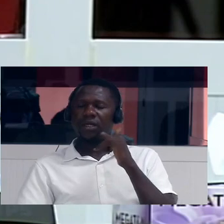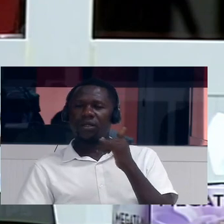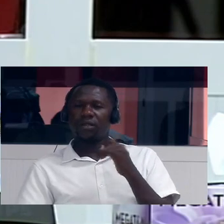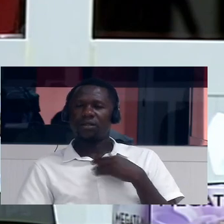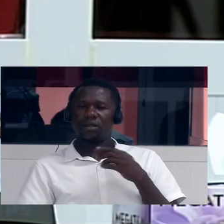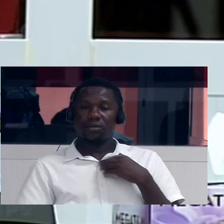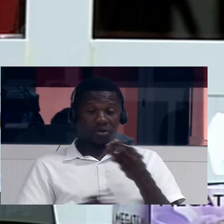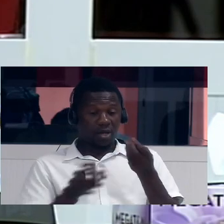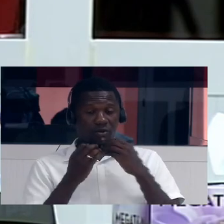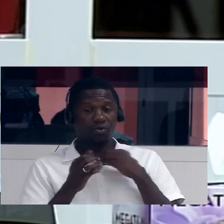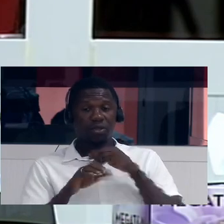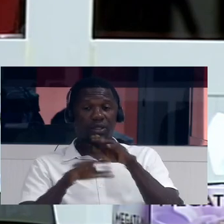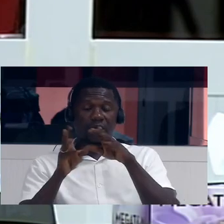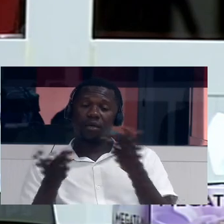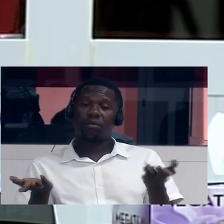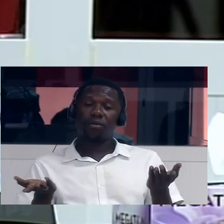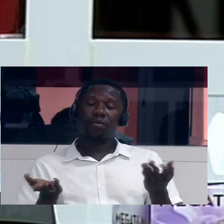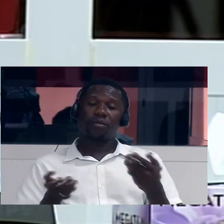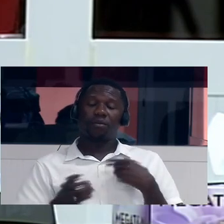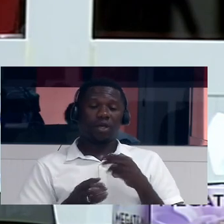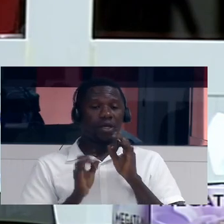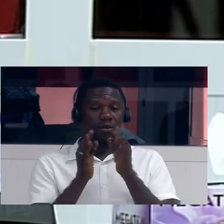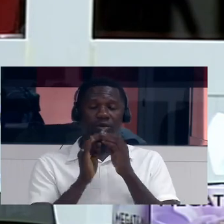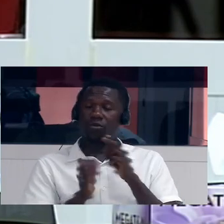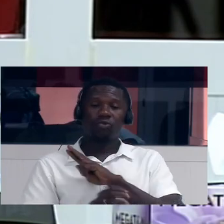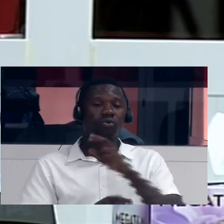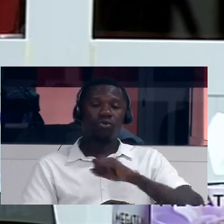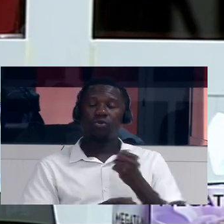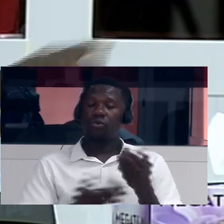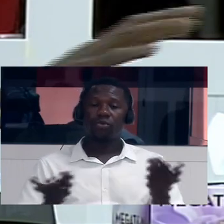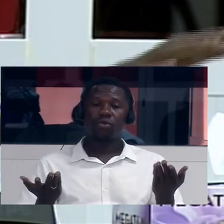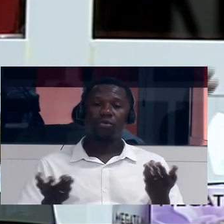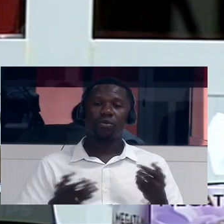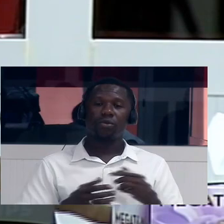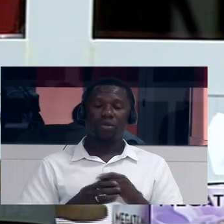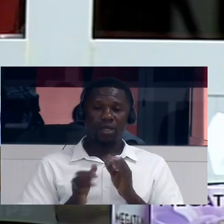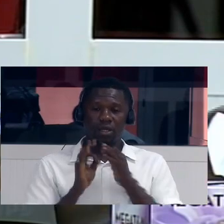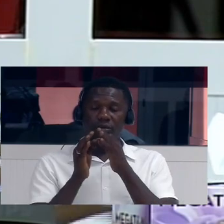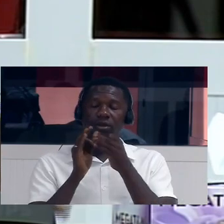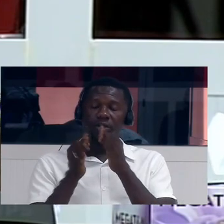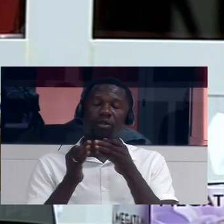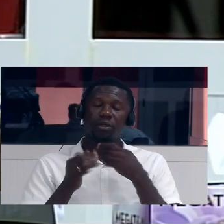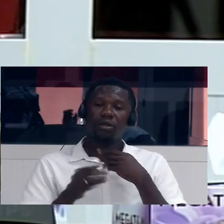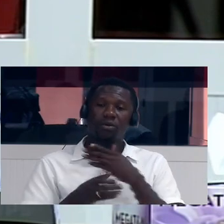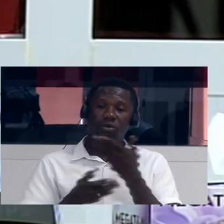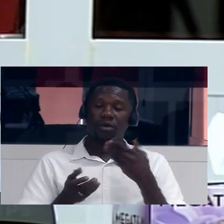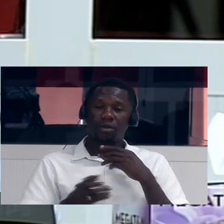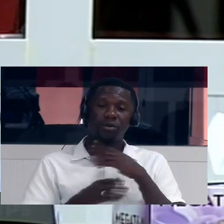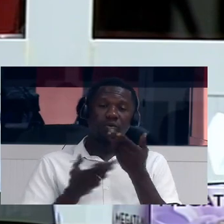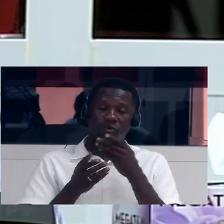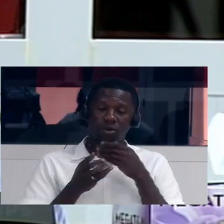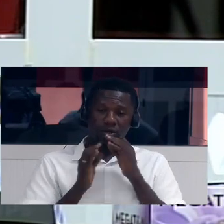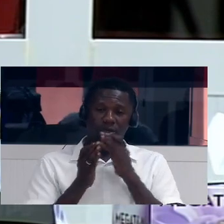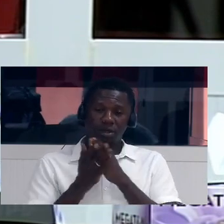have just been asked to sack them. I told him I wasn't doing it. And I gave him the circumstances that led to me saying that. And he said